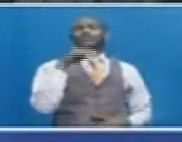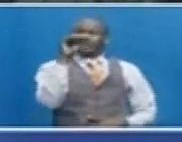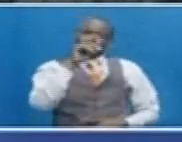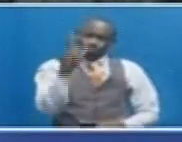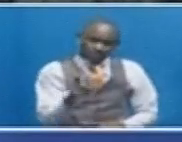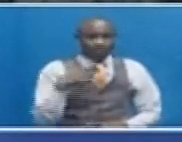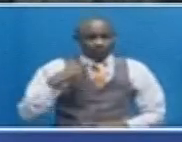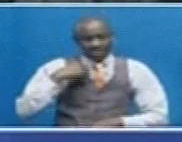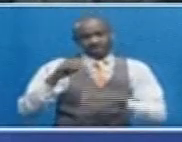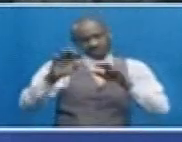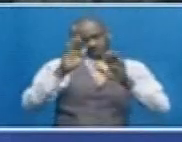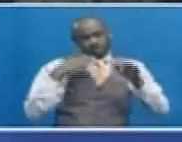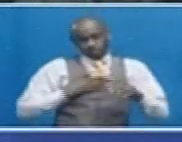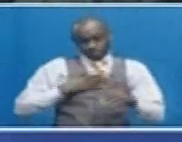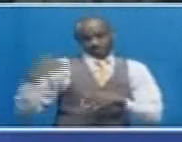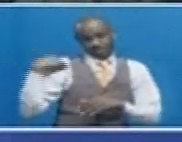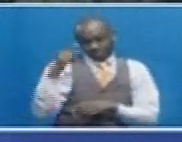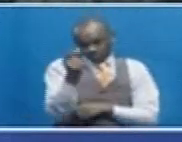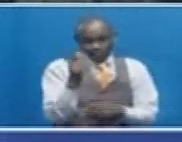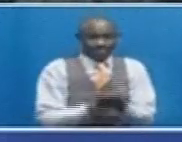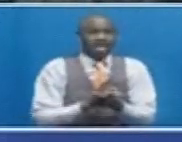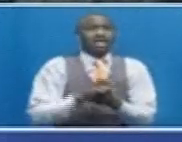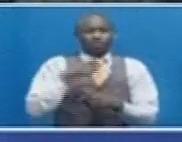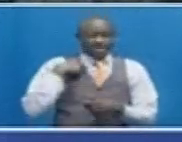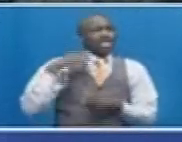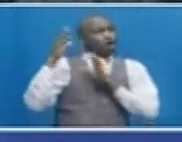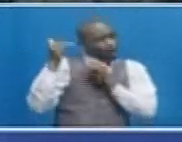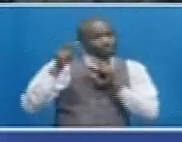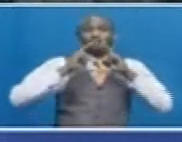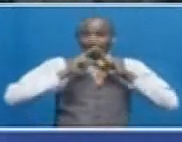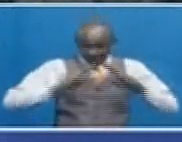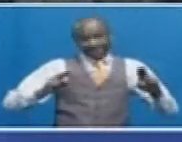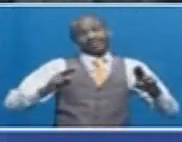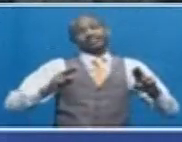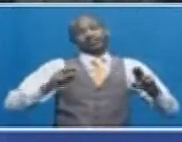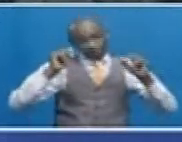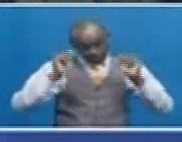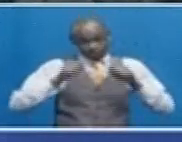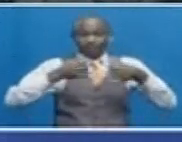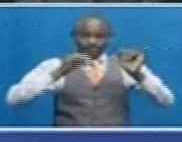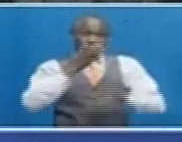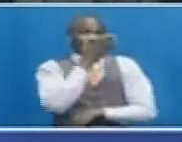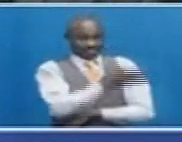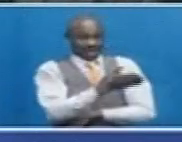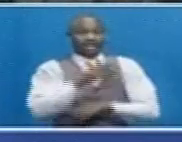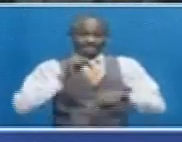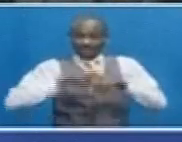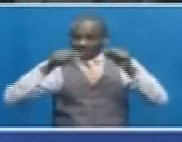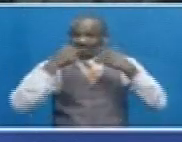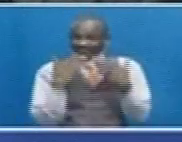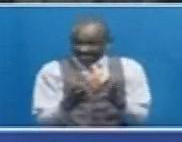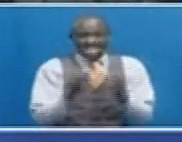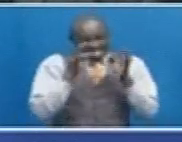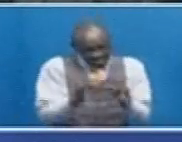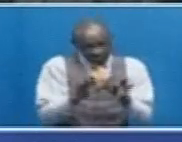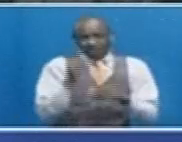I'd like to just interject for a moment. We're hoping that peace will, be implemented with this deal. But if